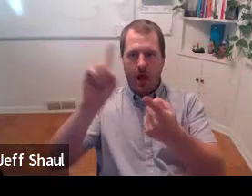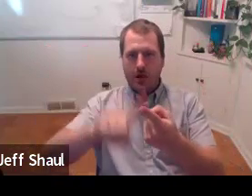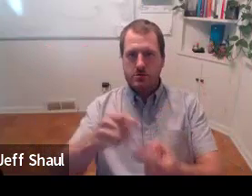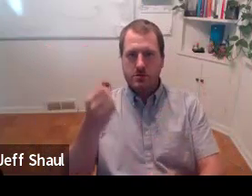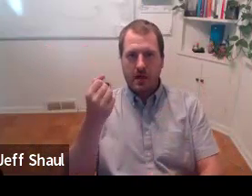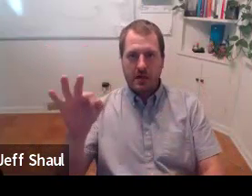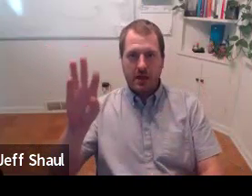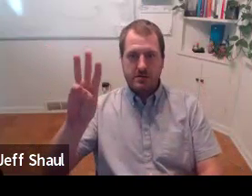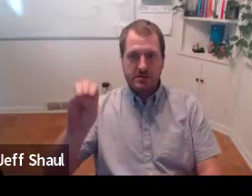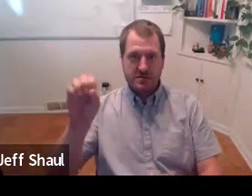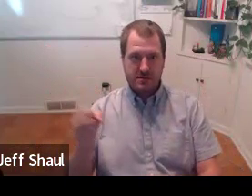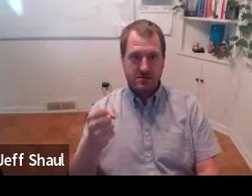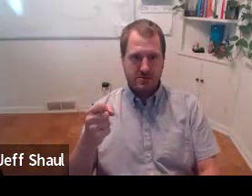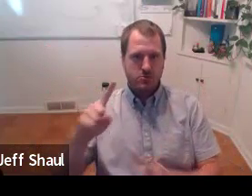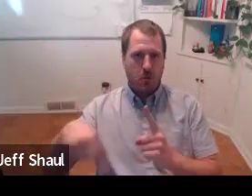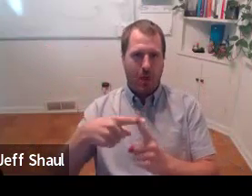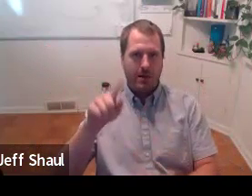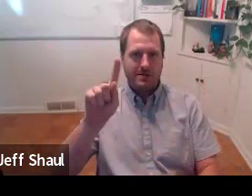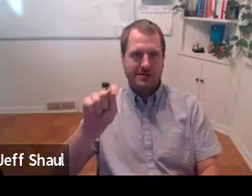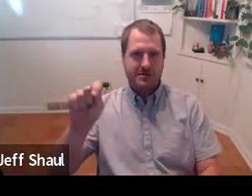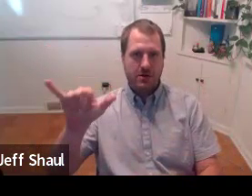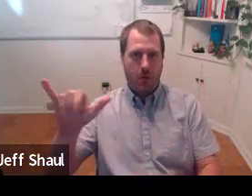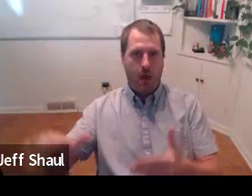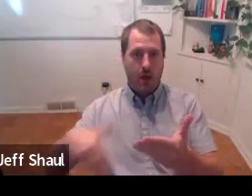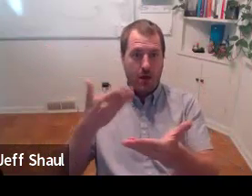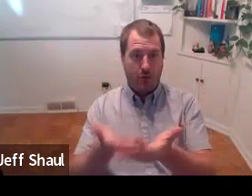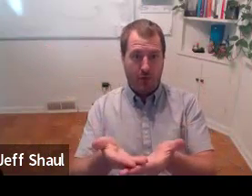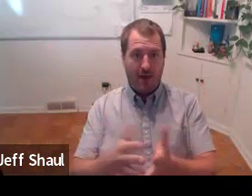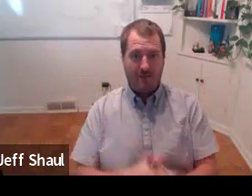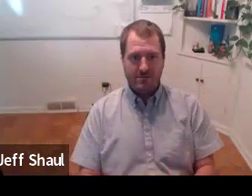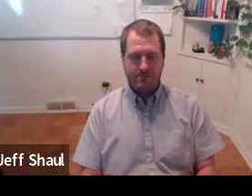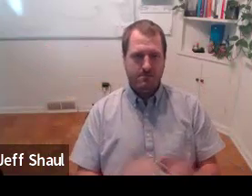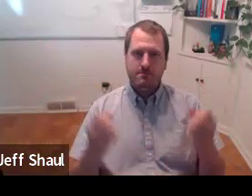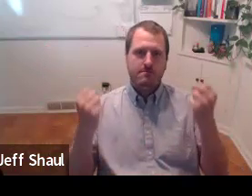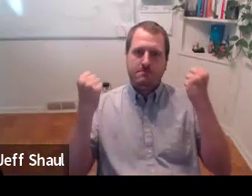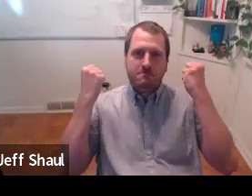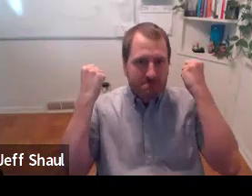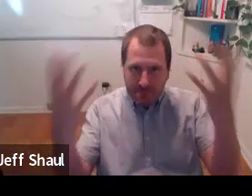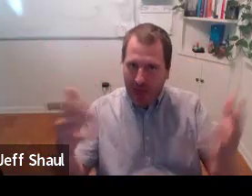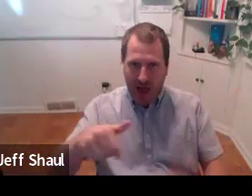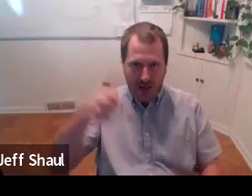left out until the 1960s when the TTY arrived.